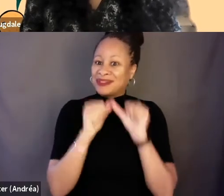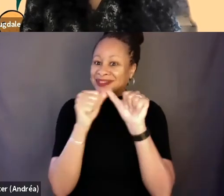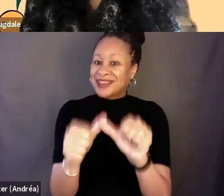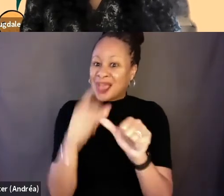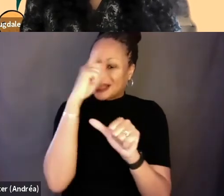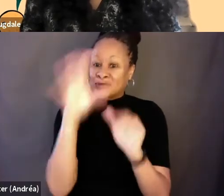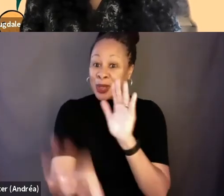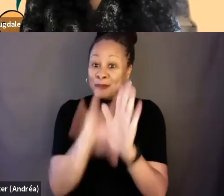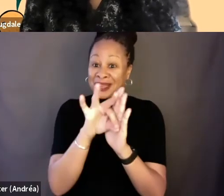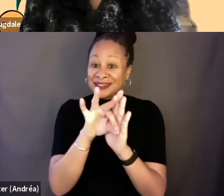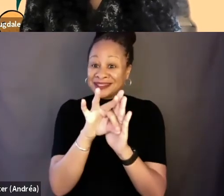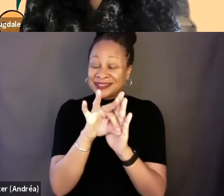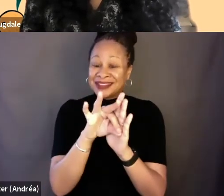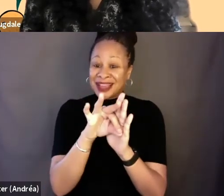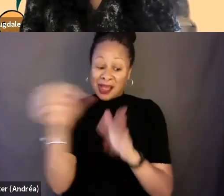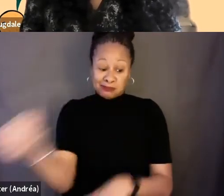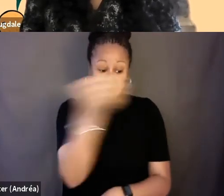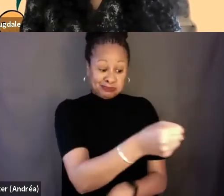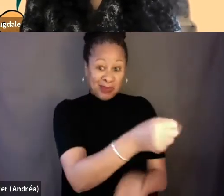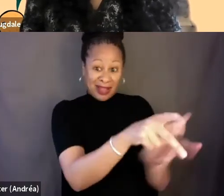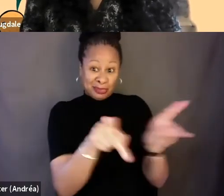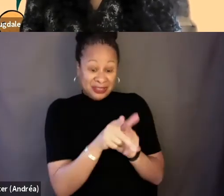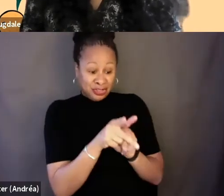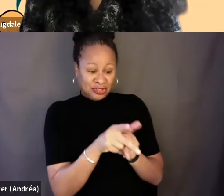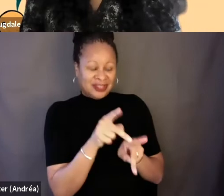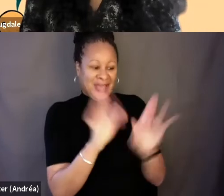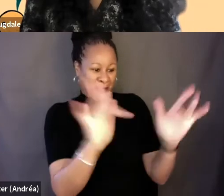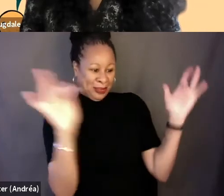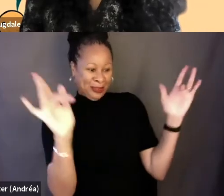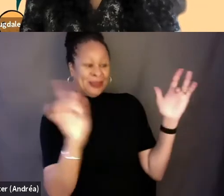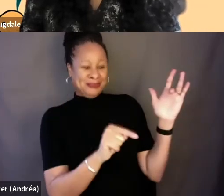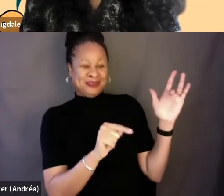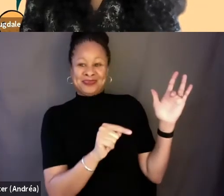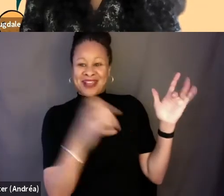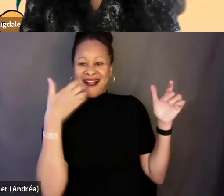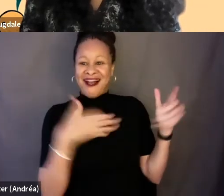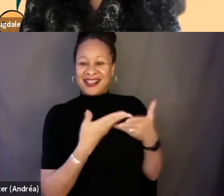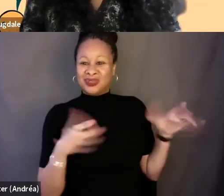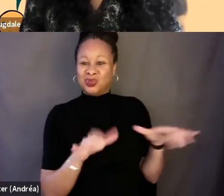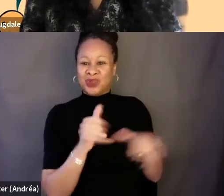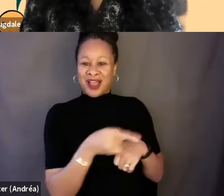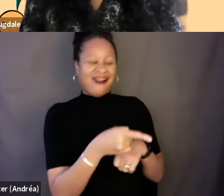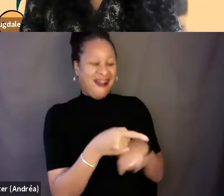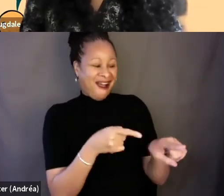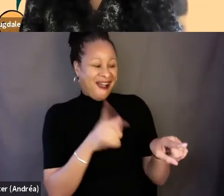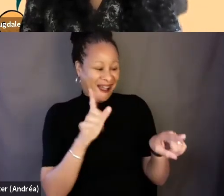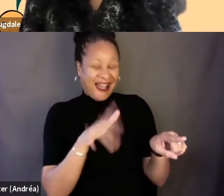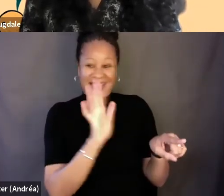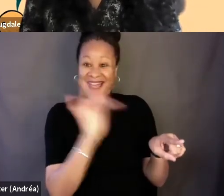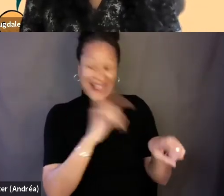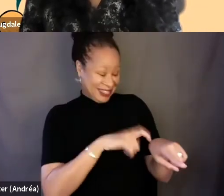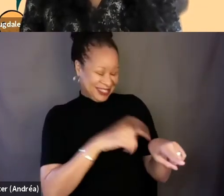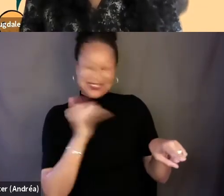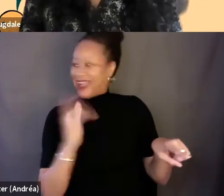were pulled and put in those positions because it's the hot thing right now. But if they haven't